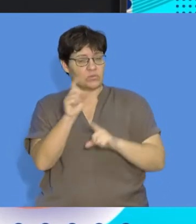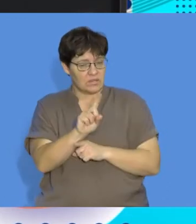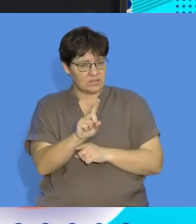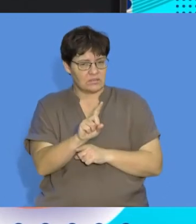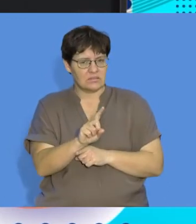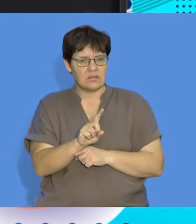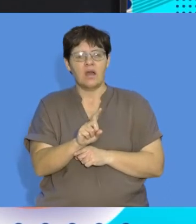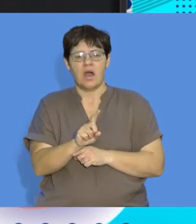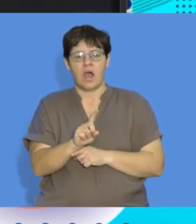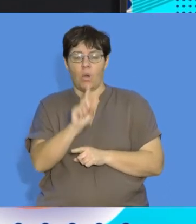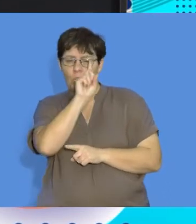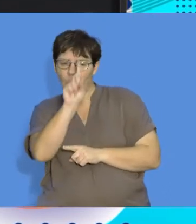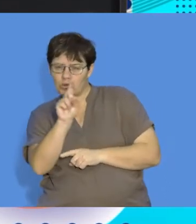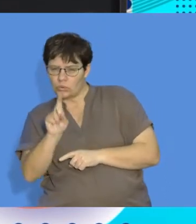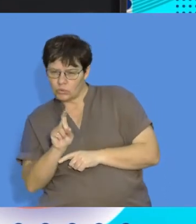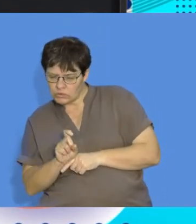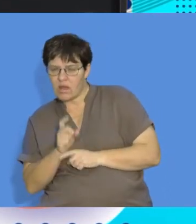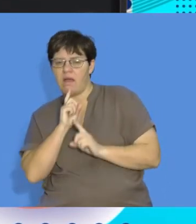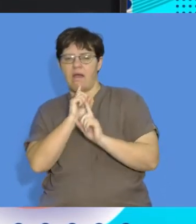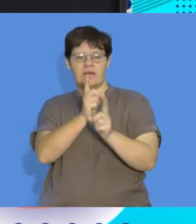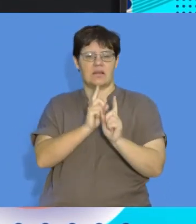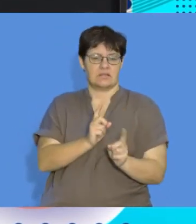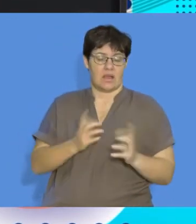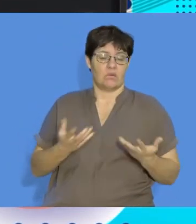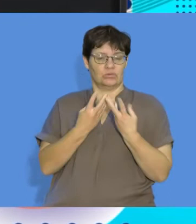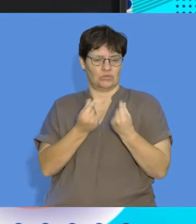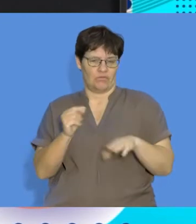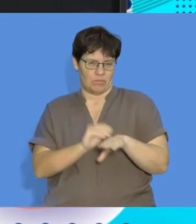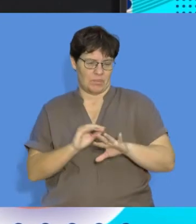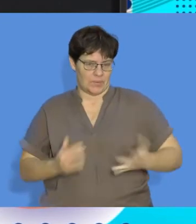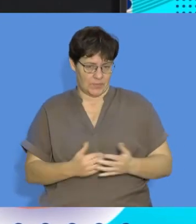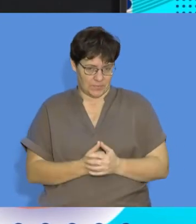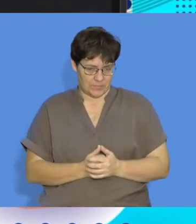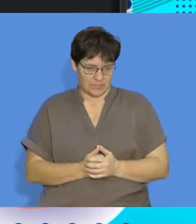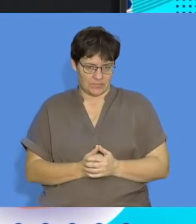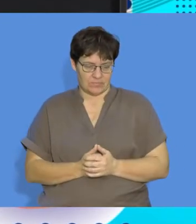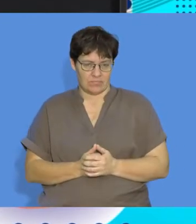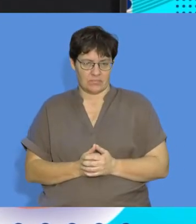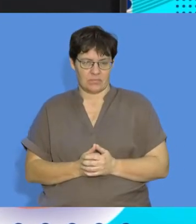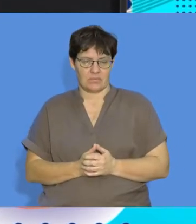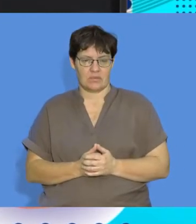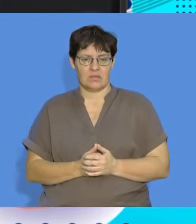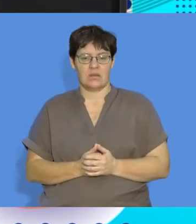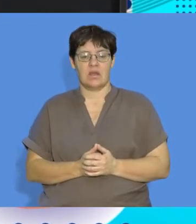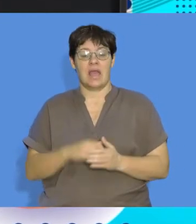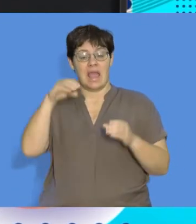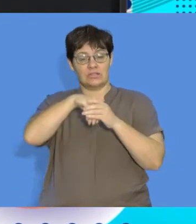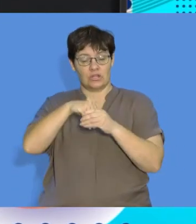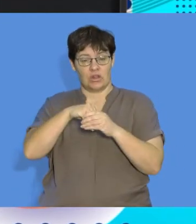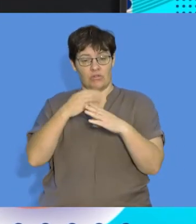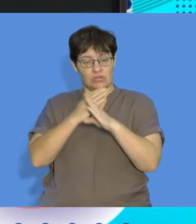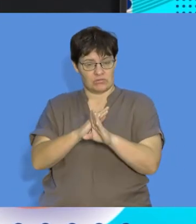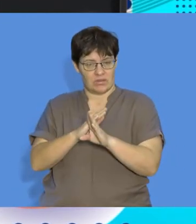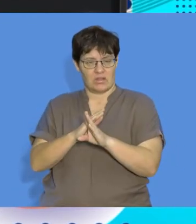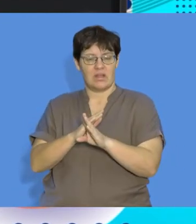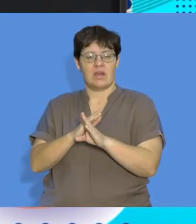solving actual circuit problems. In this case, in most cases, we're not going to ignore, the internal resistance of the